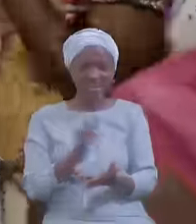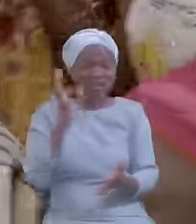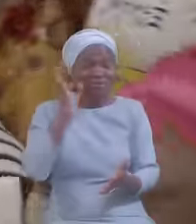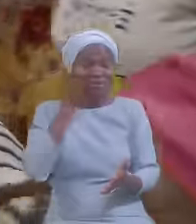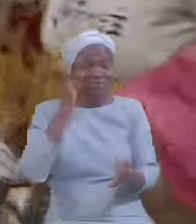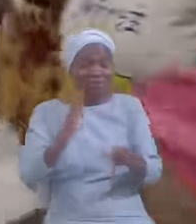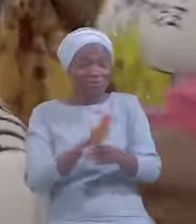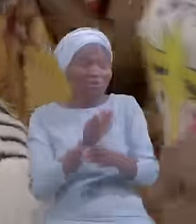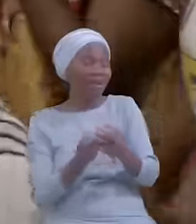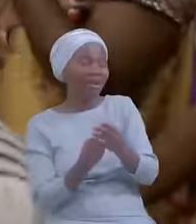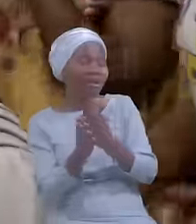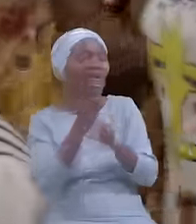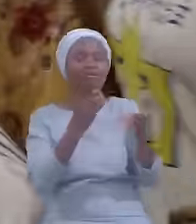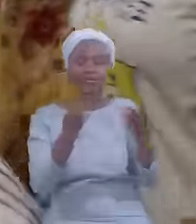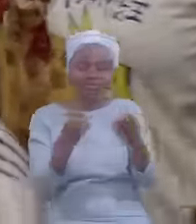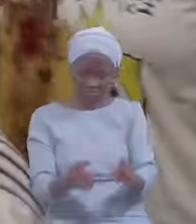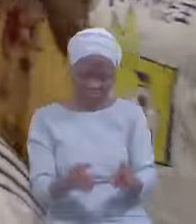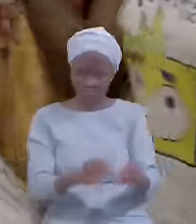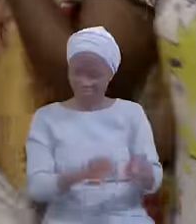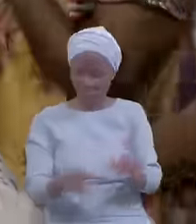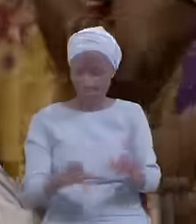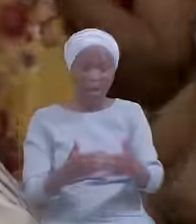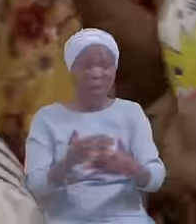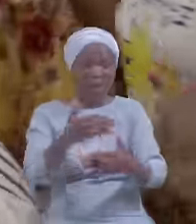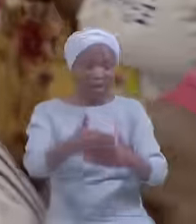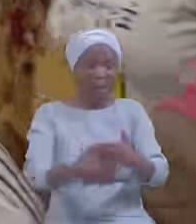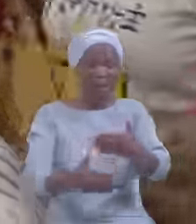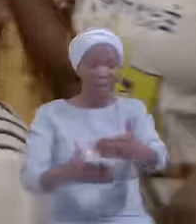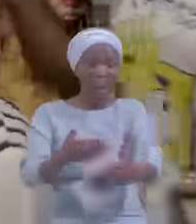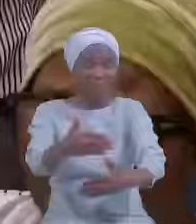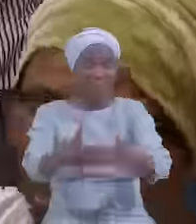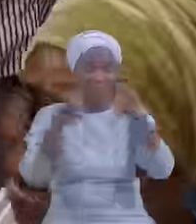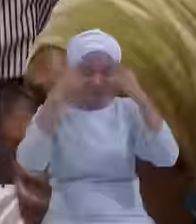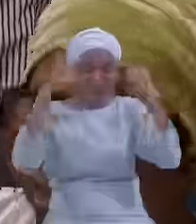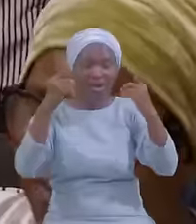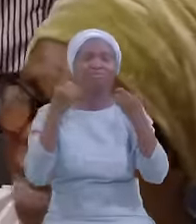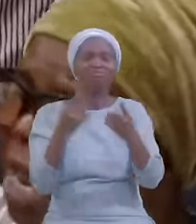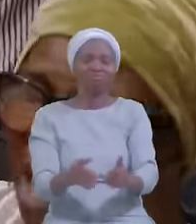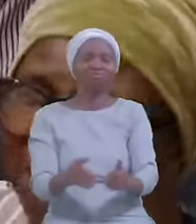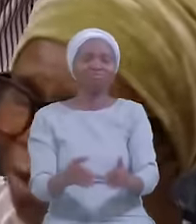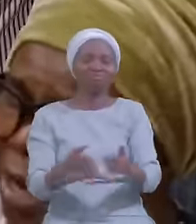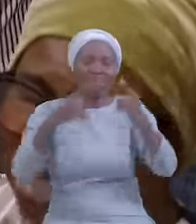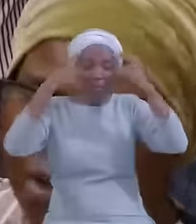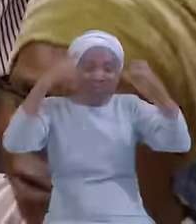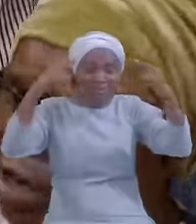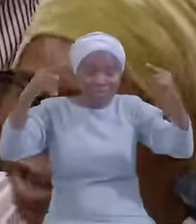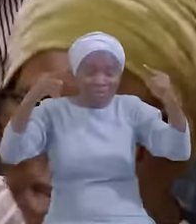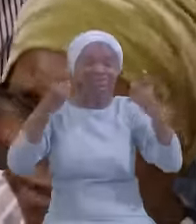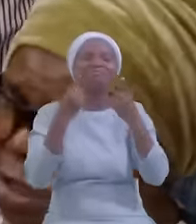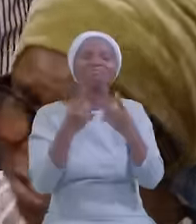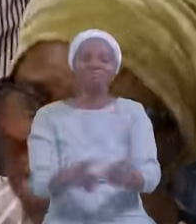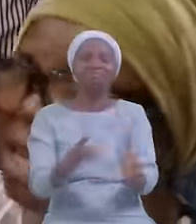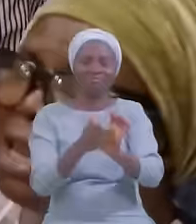Fruitfulness, done. Progress, done. Success,